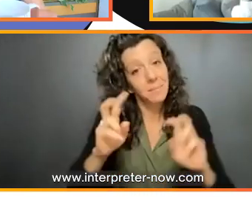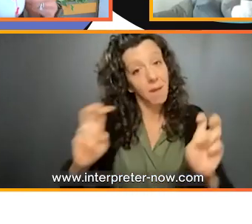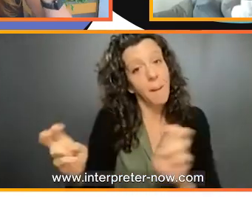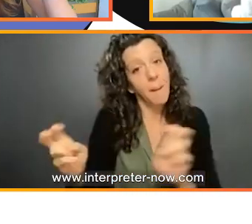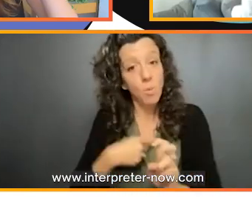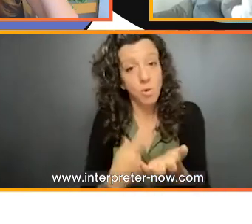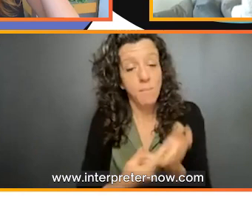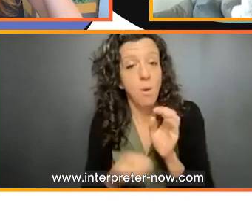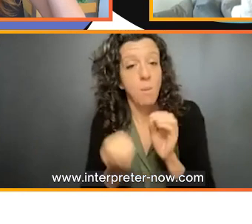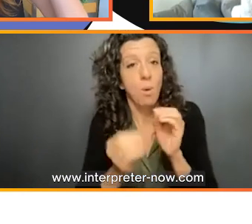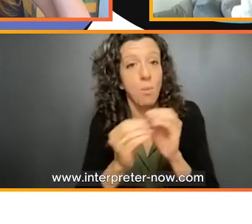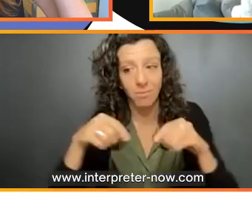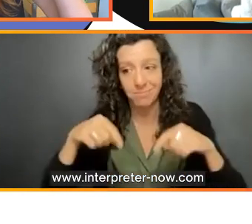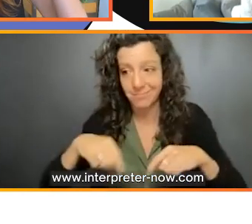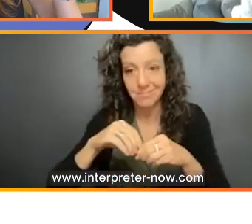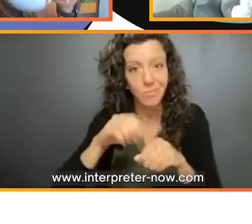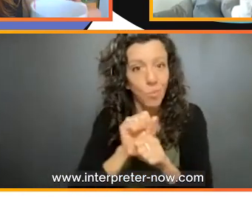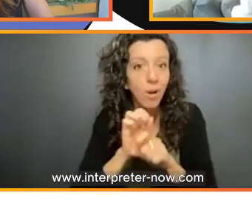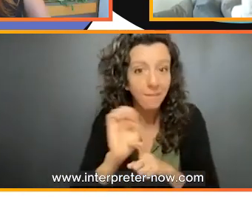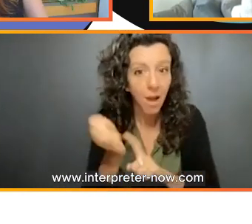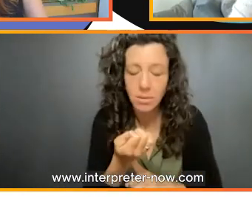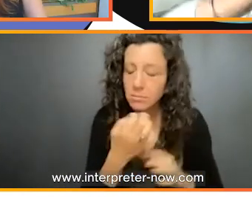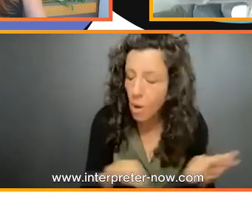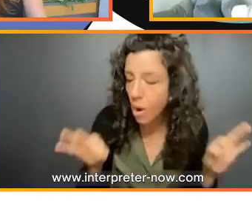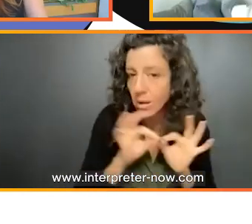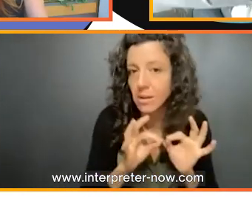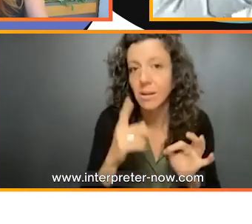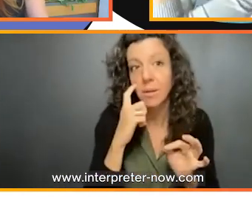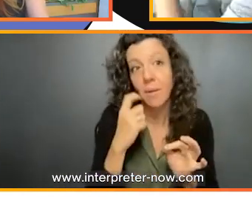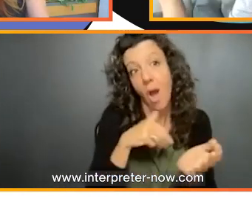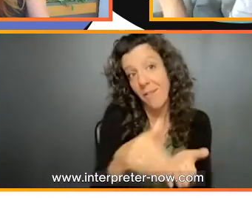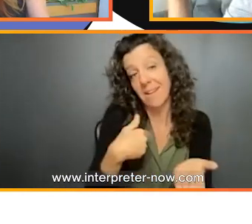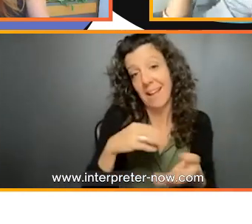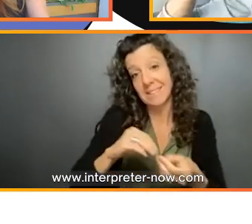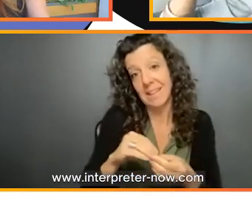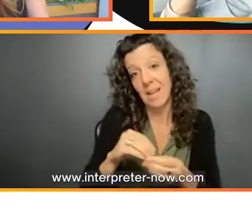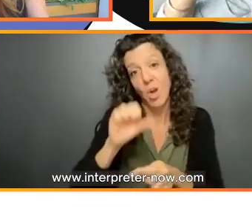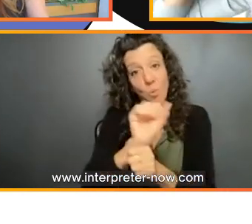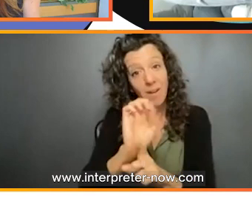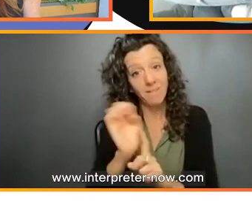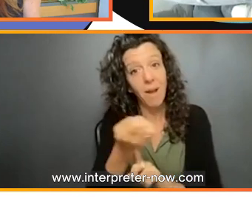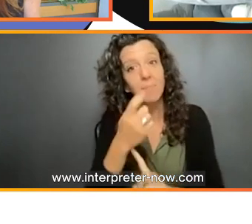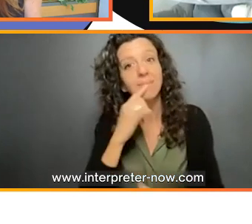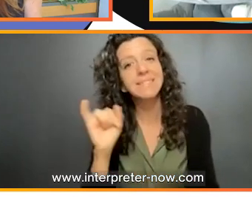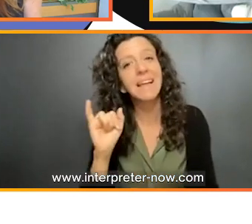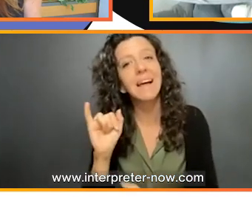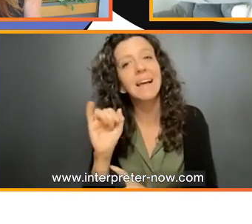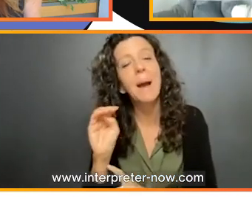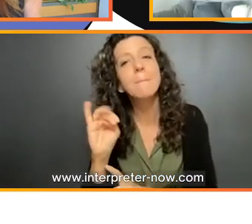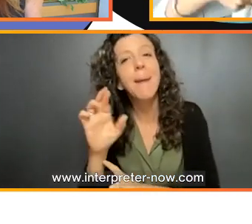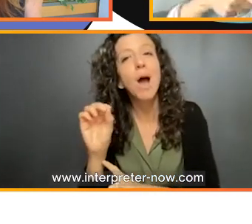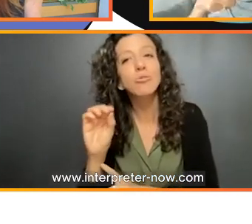say workplaces are a microcosm of the greater macrocosm, which is society. And whatever's happened out